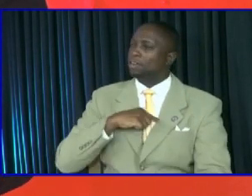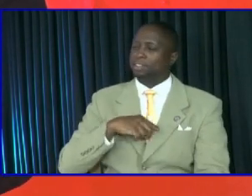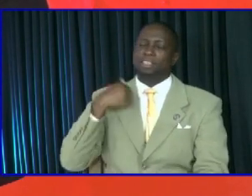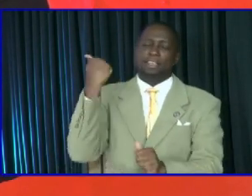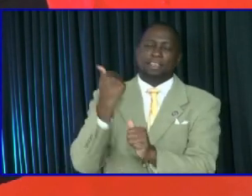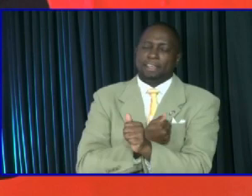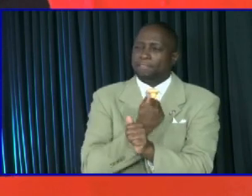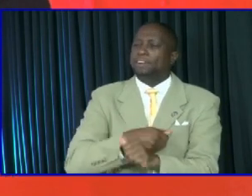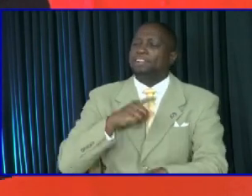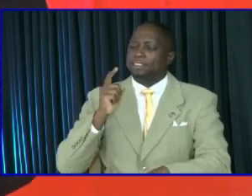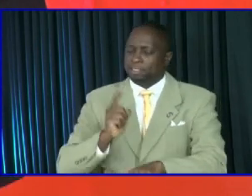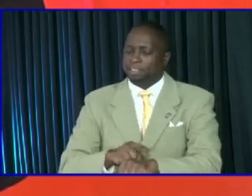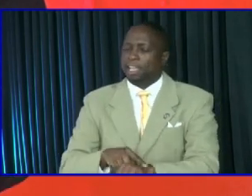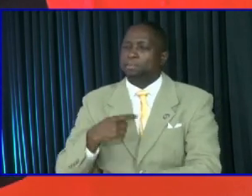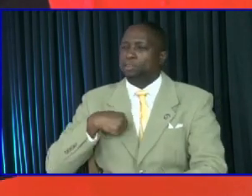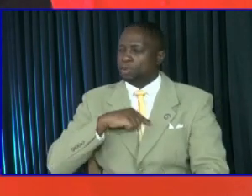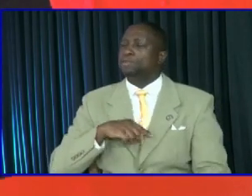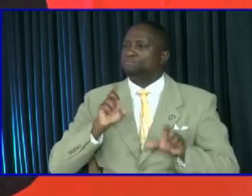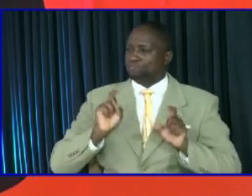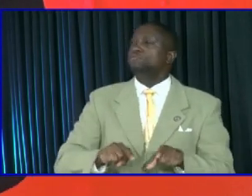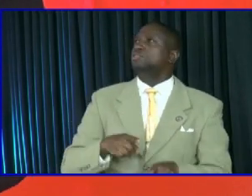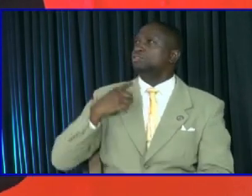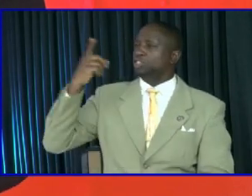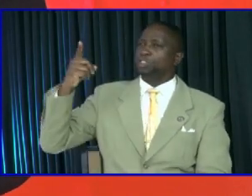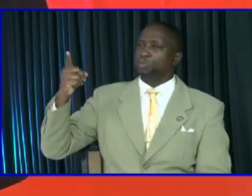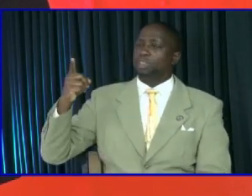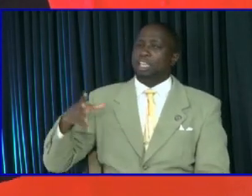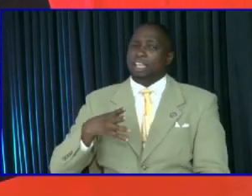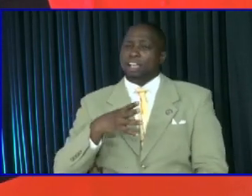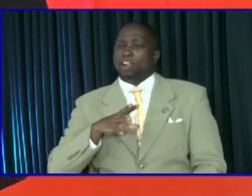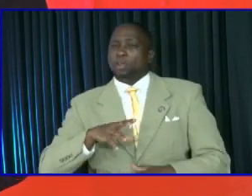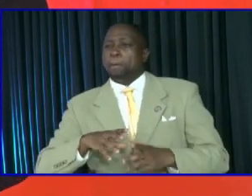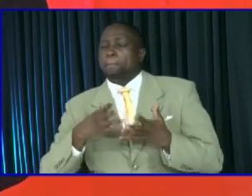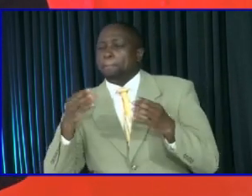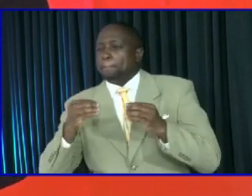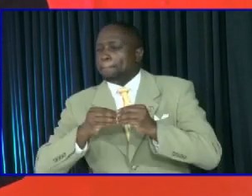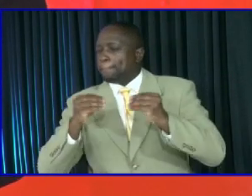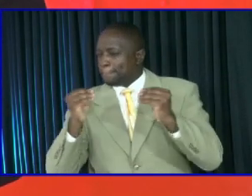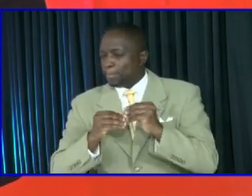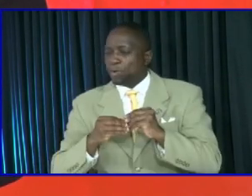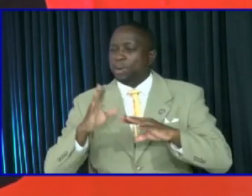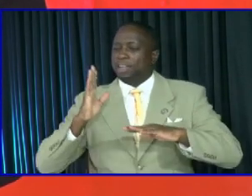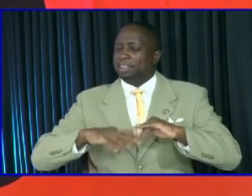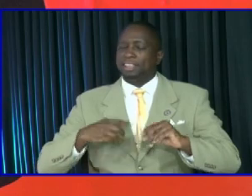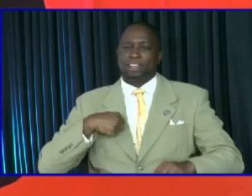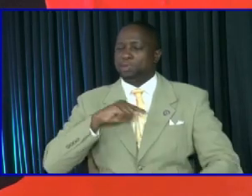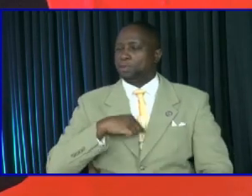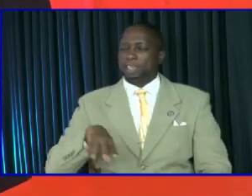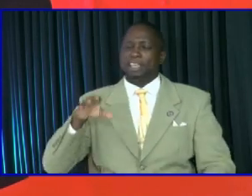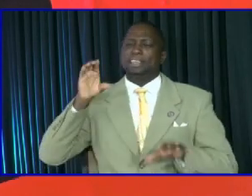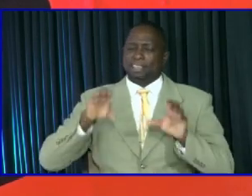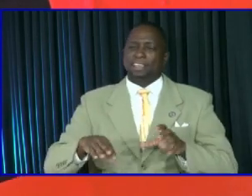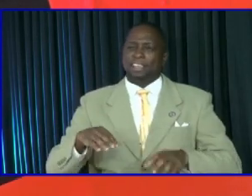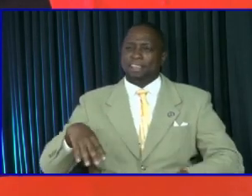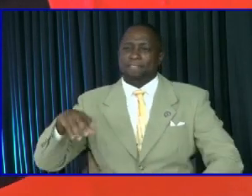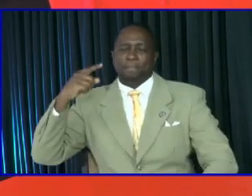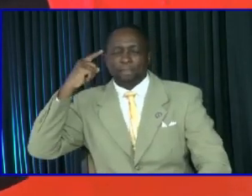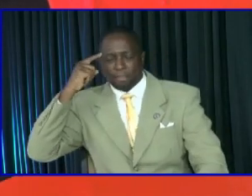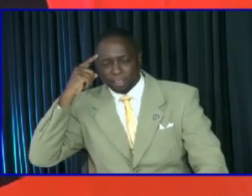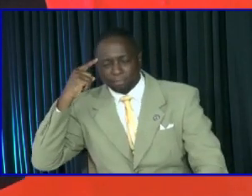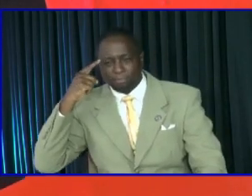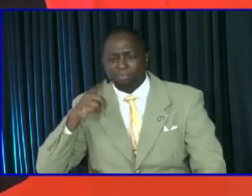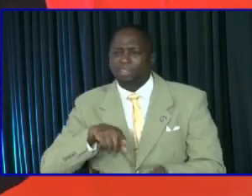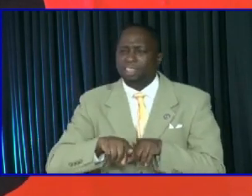and you do exceedingly abundantly above all that which we may ask or think. And so even as